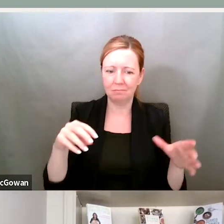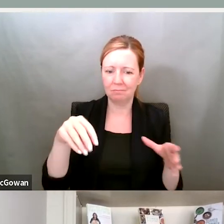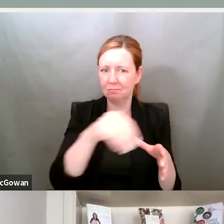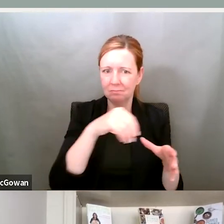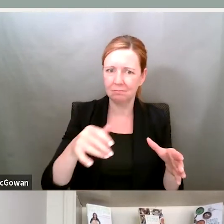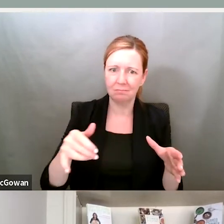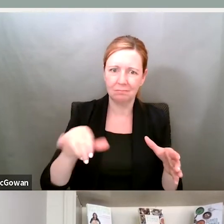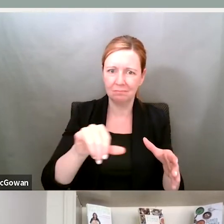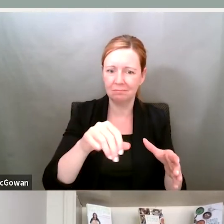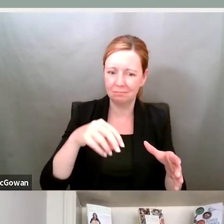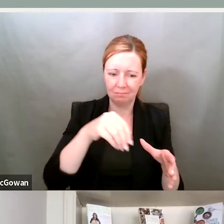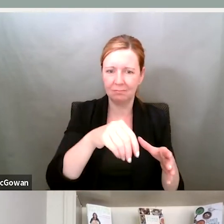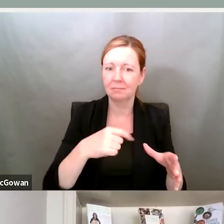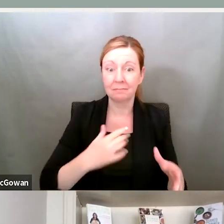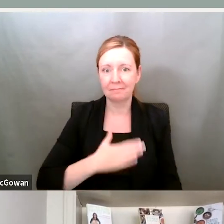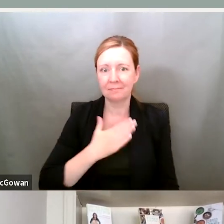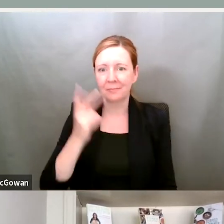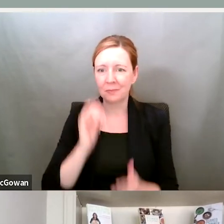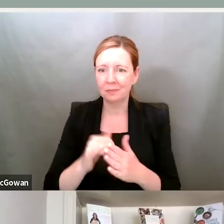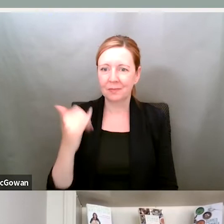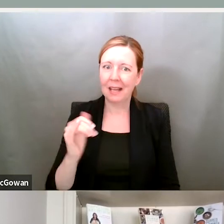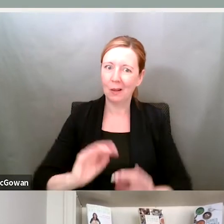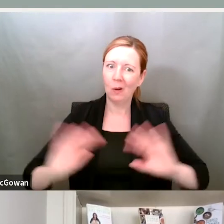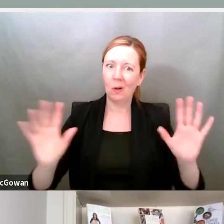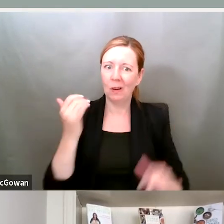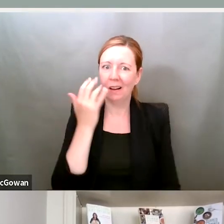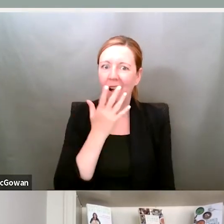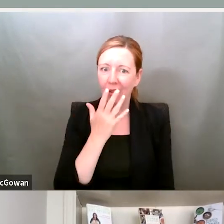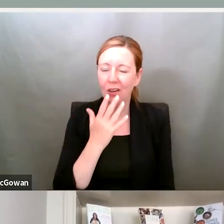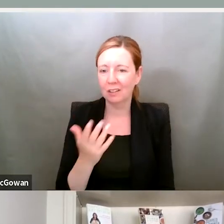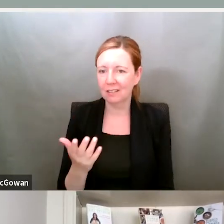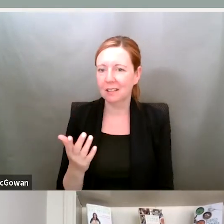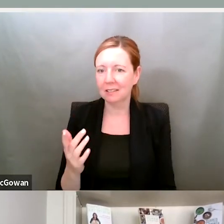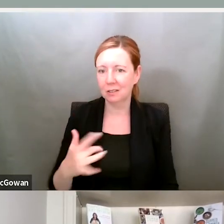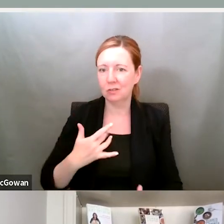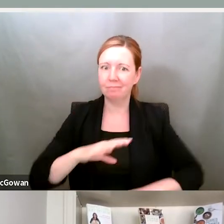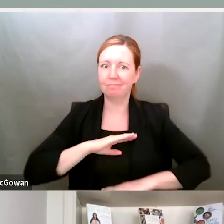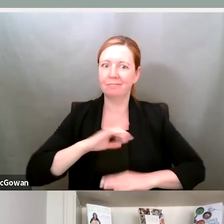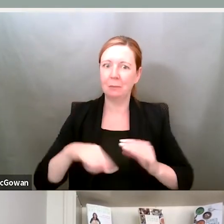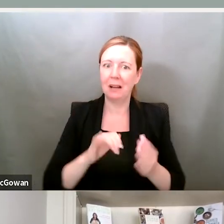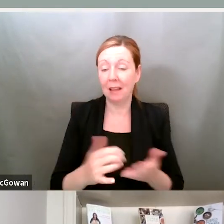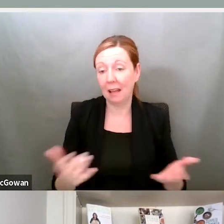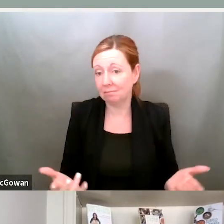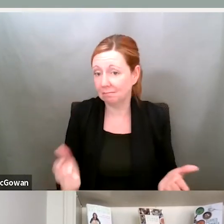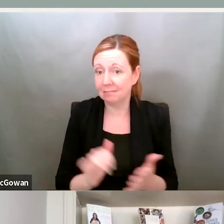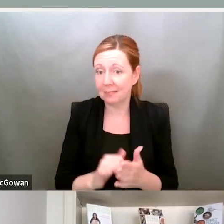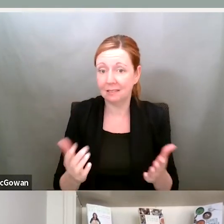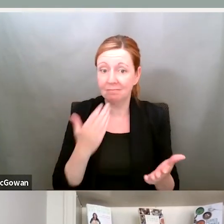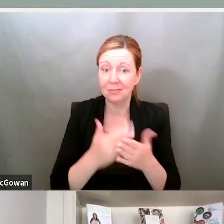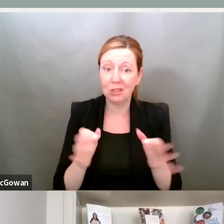And I'm so happy to see that yellow, vibrant color and to feel good about that it's got good